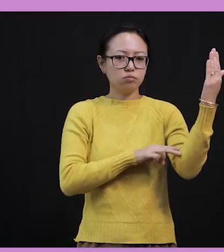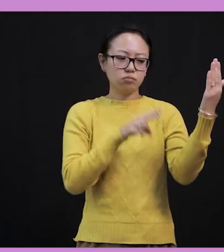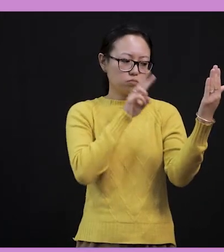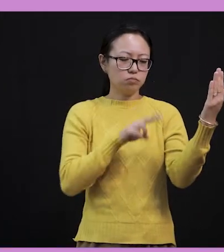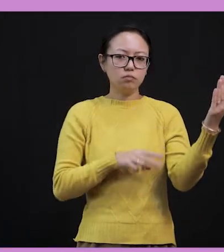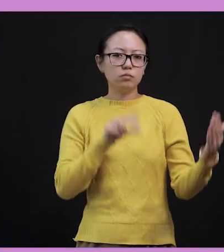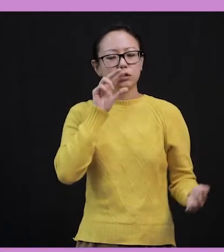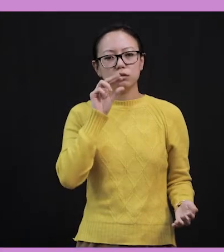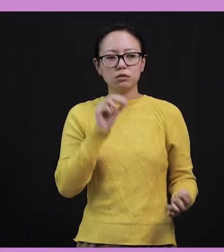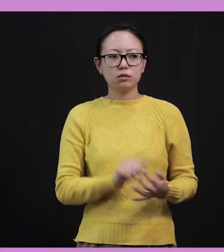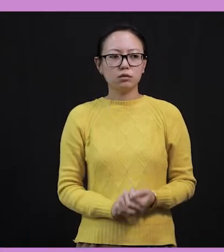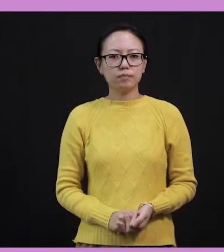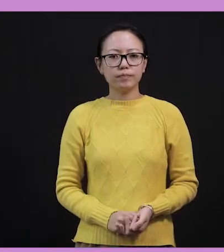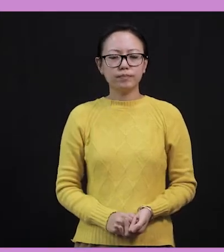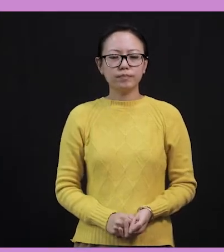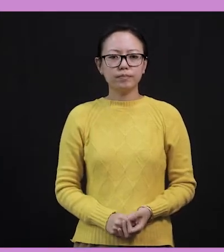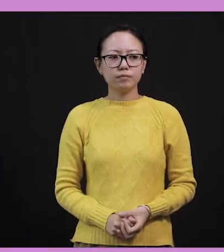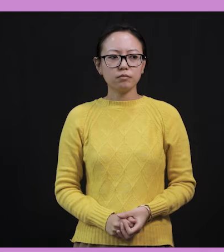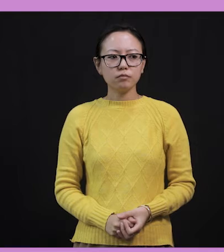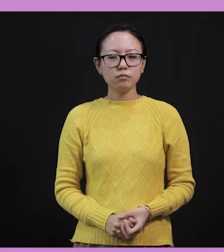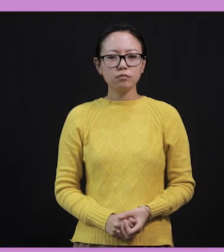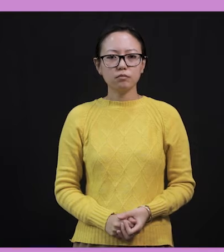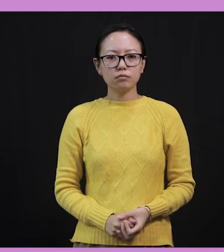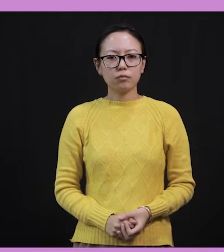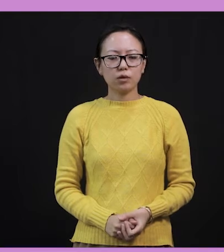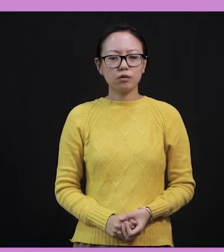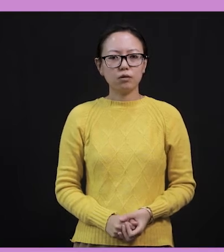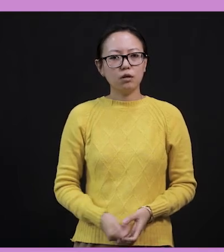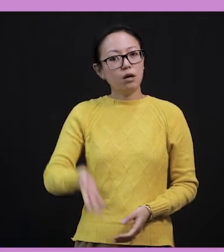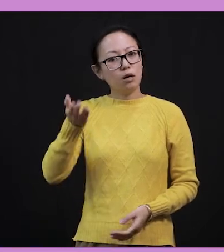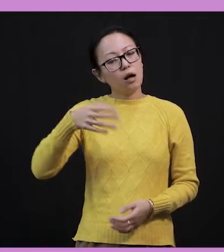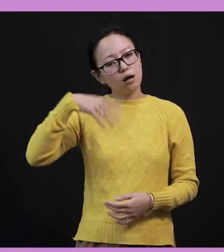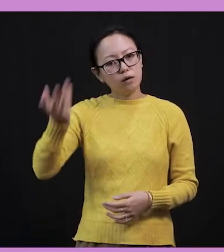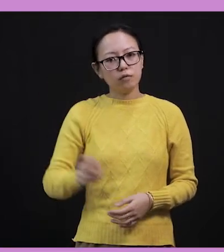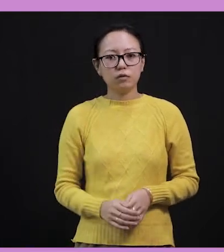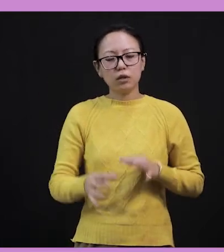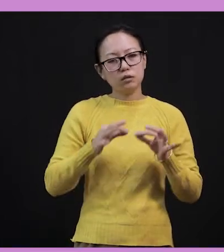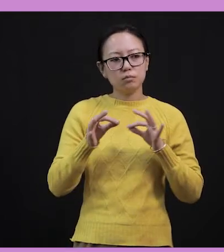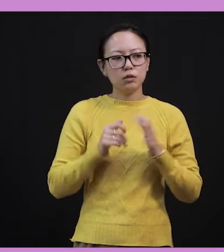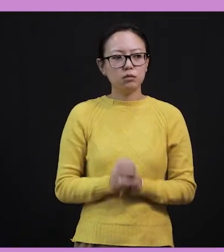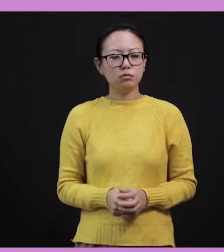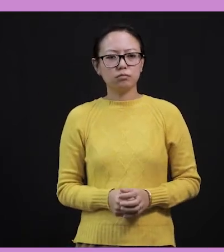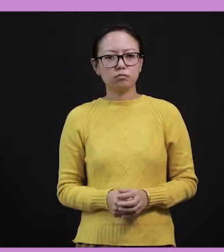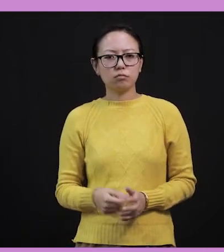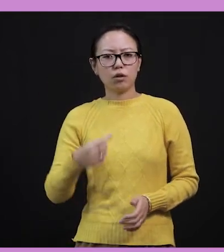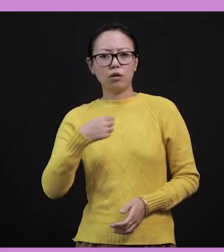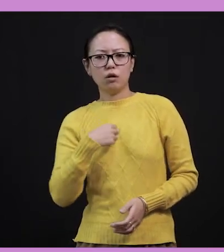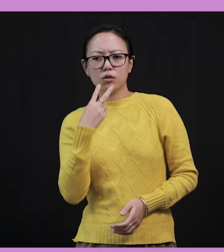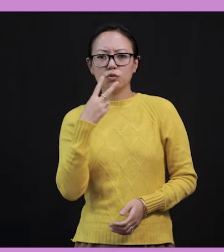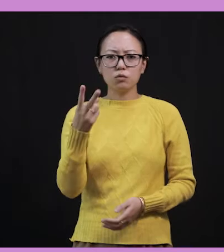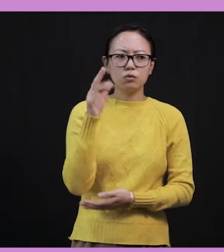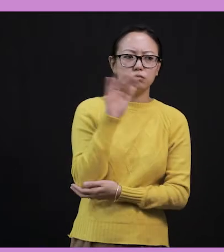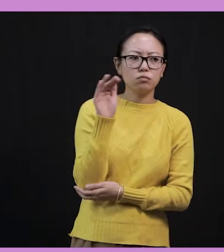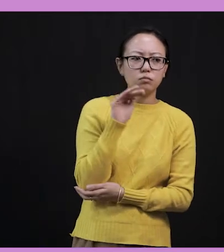you. 1 minute. So I'm going to first read out and then I go back to the slide. I saw a